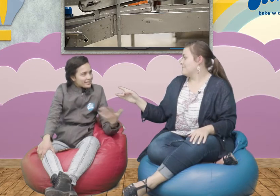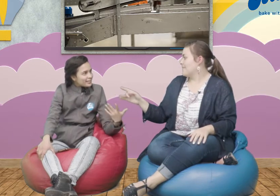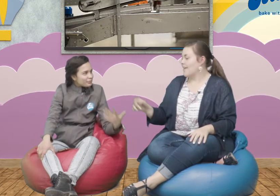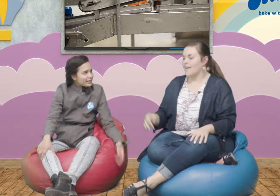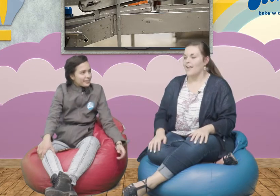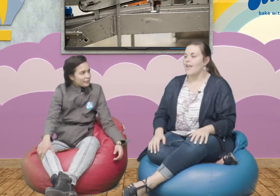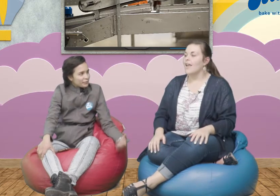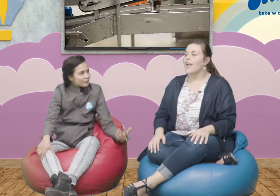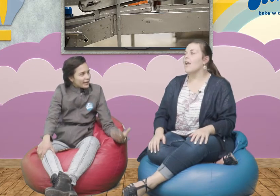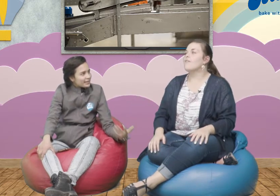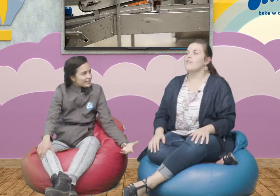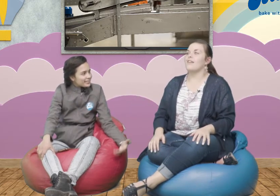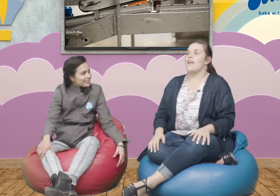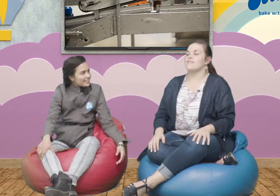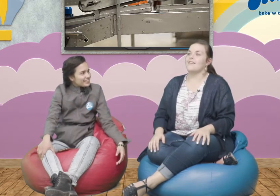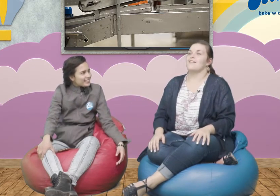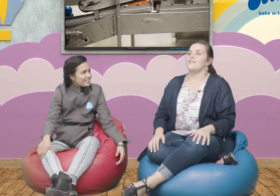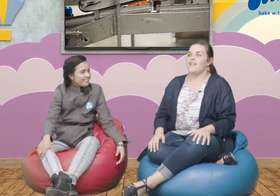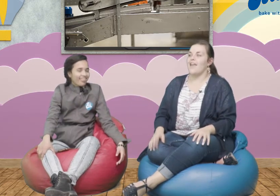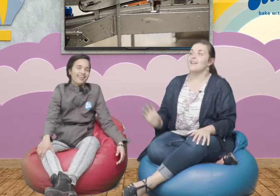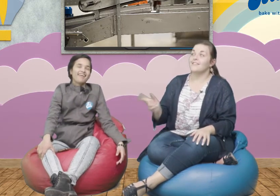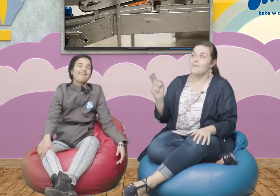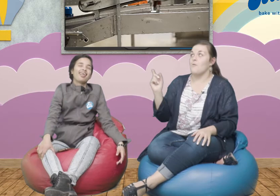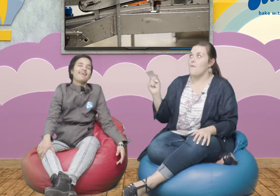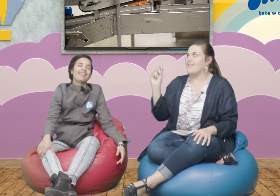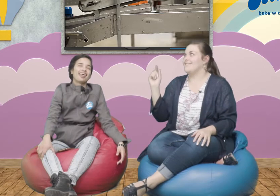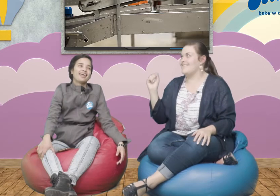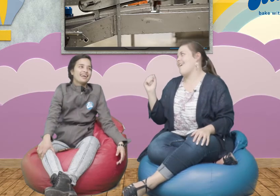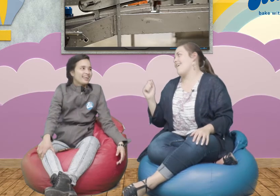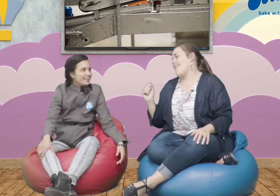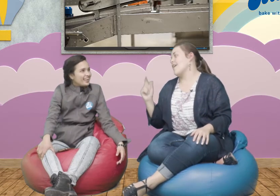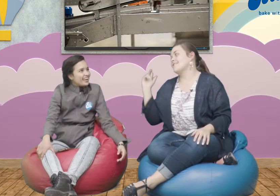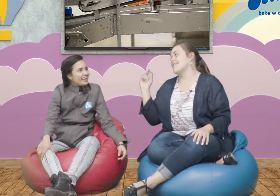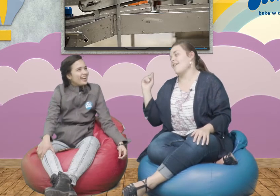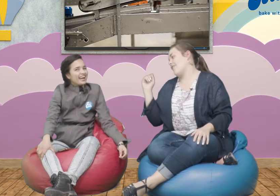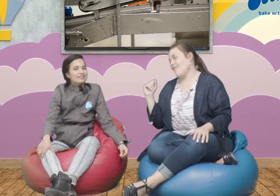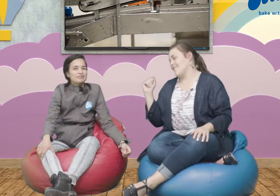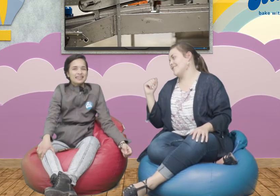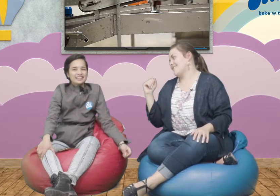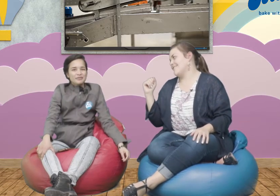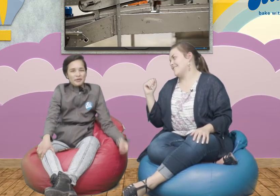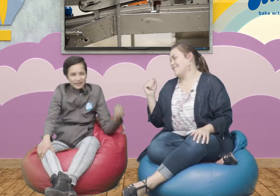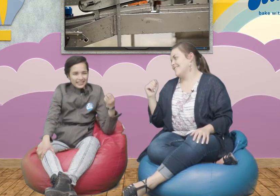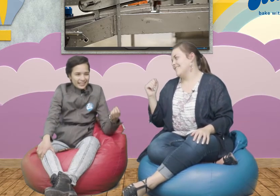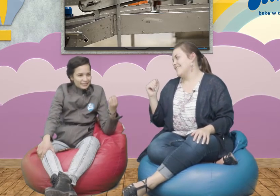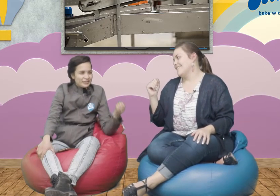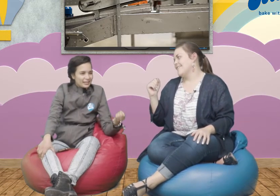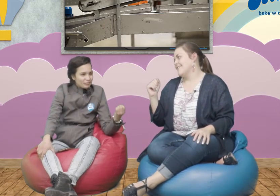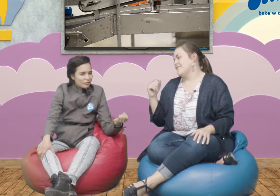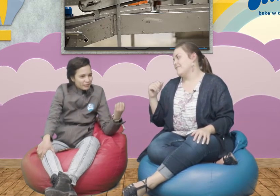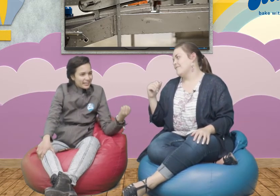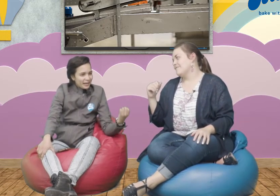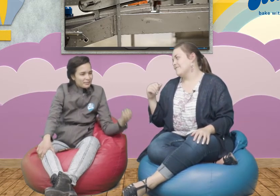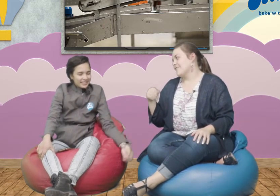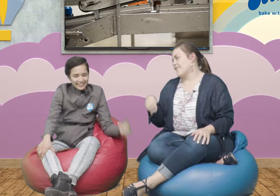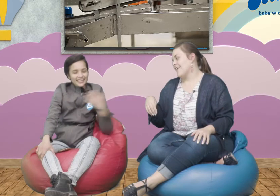can get my grammar back? Every day is English day except Wednesday. That's that afterwards. I mean, when we get to learn